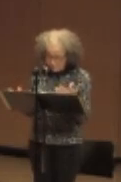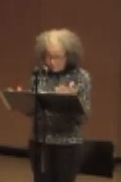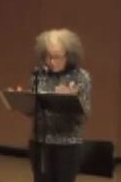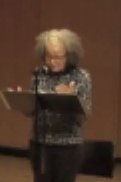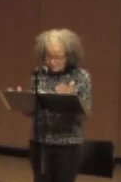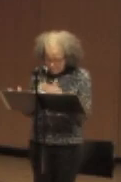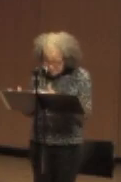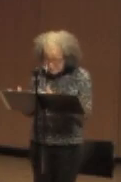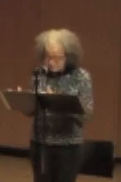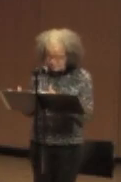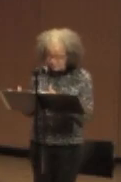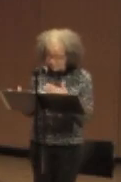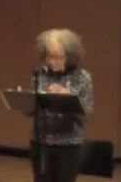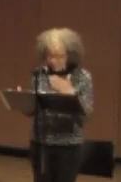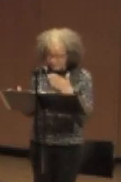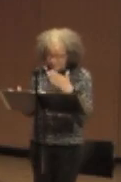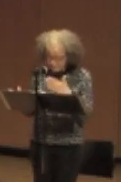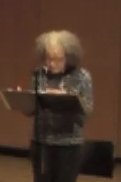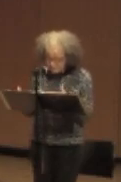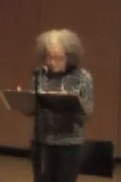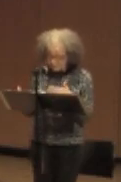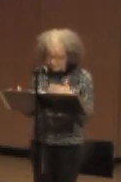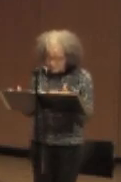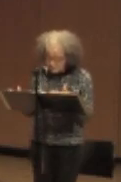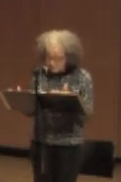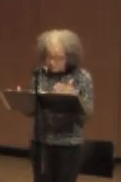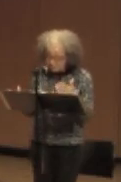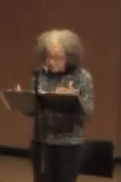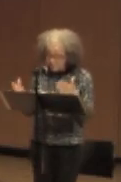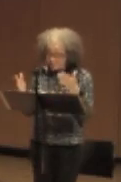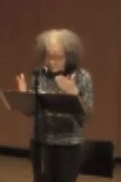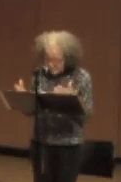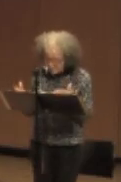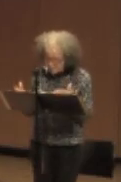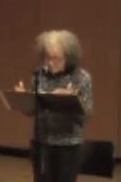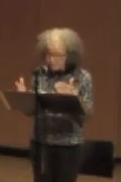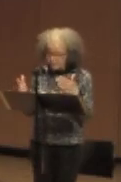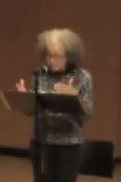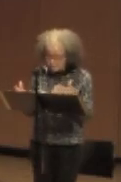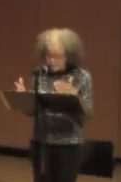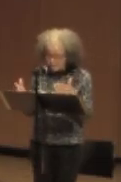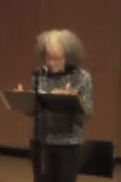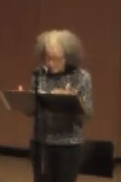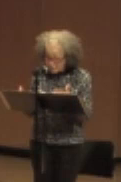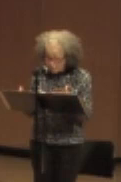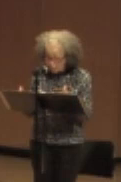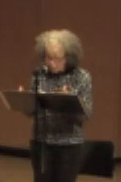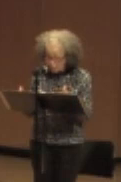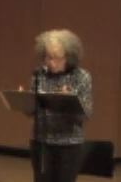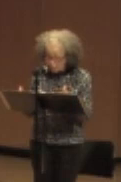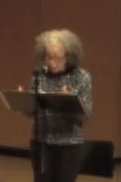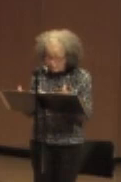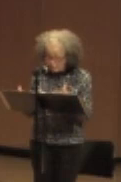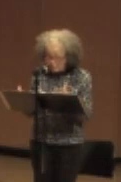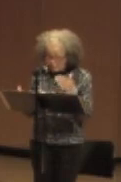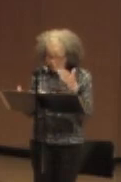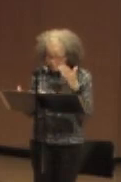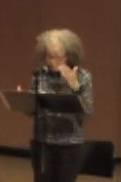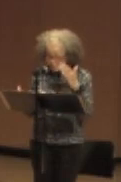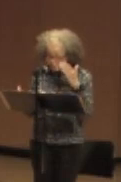no he hadn't said anything no he hadn't done anything to indicate he wasn't exactly the same as